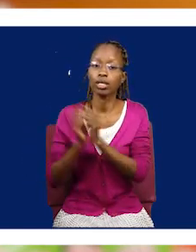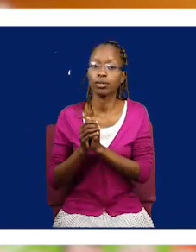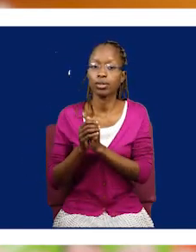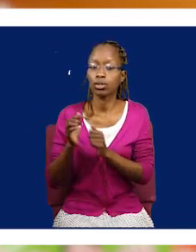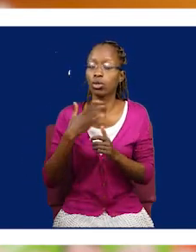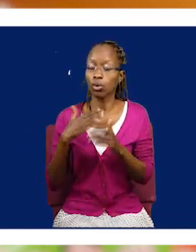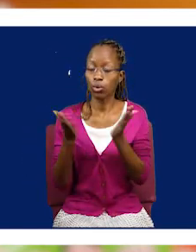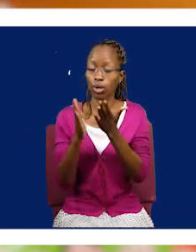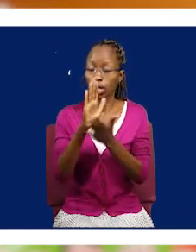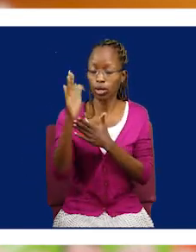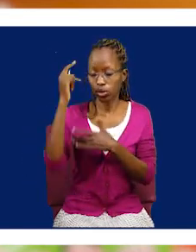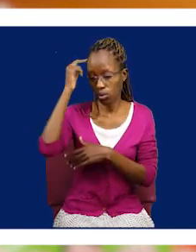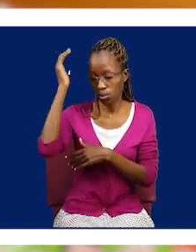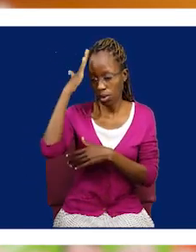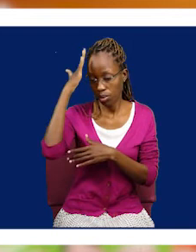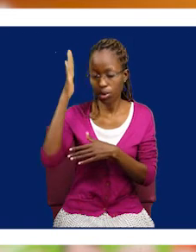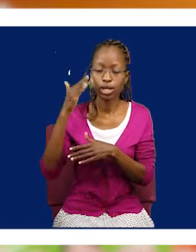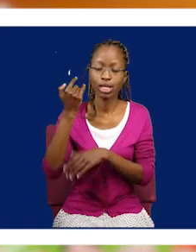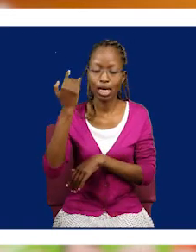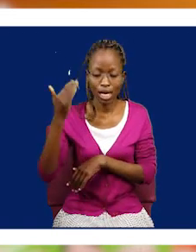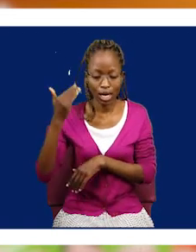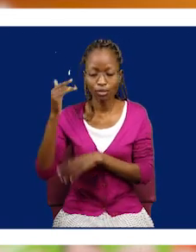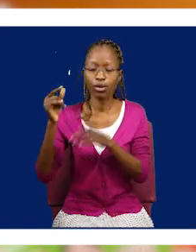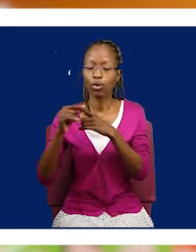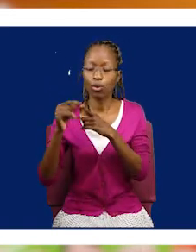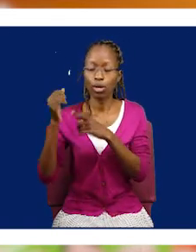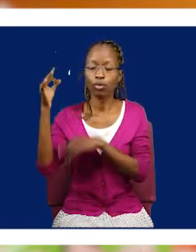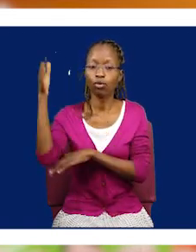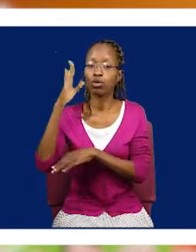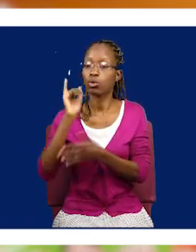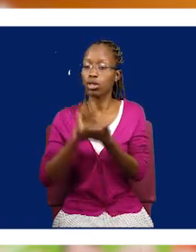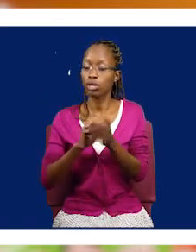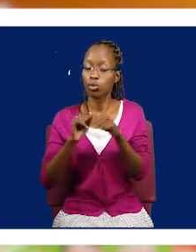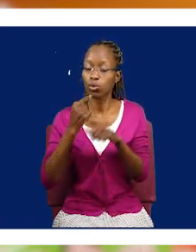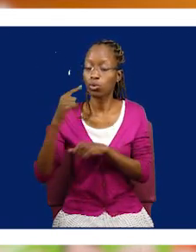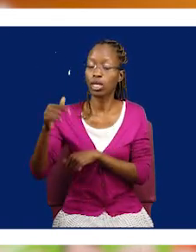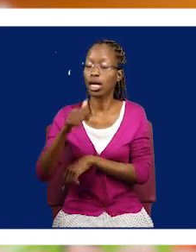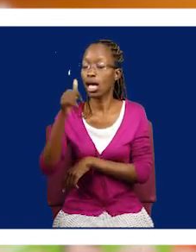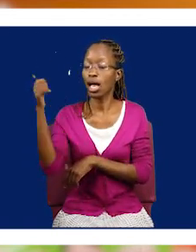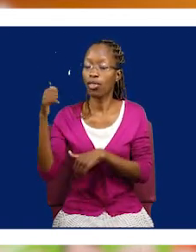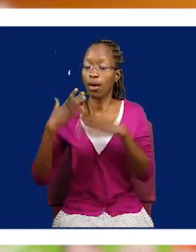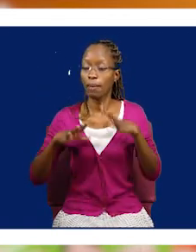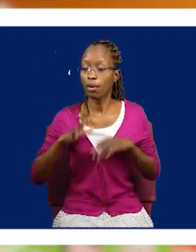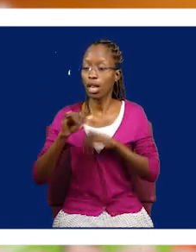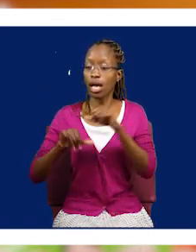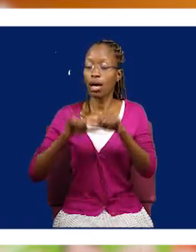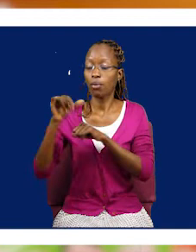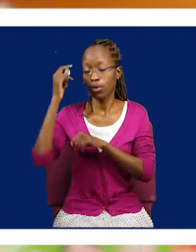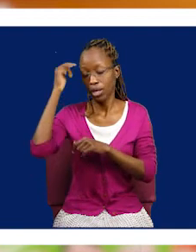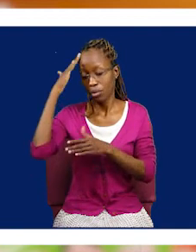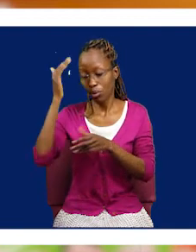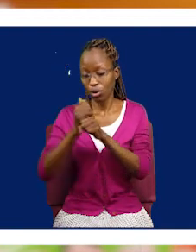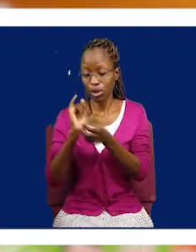So I encourage you to memorize every word of God so that you can even tell others about the